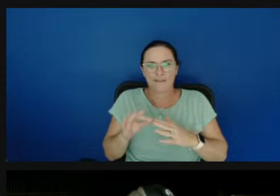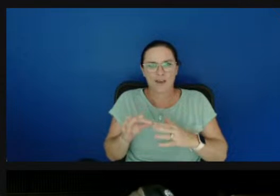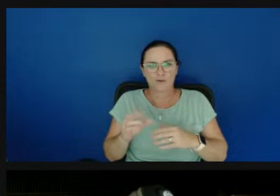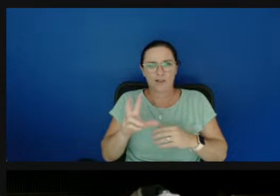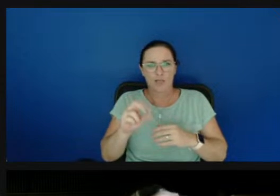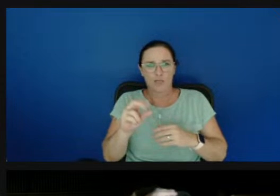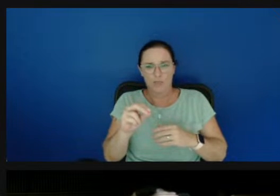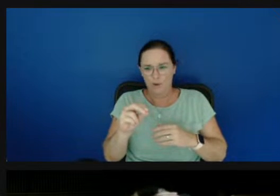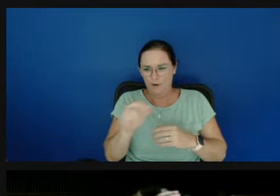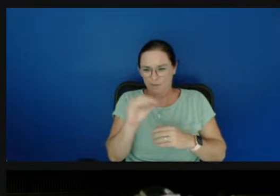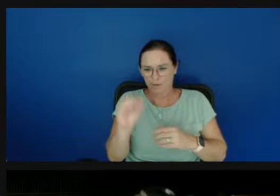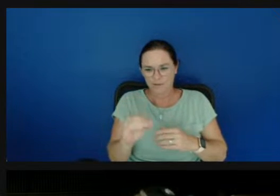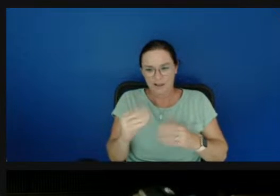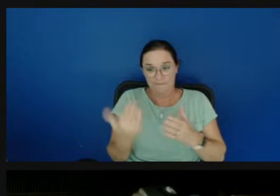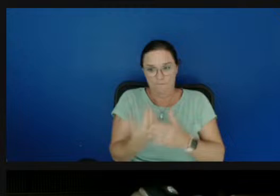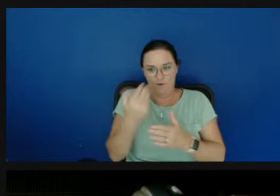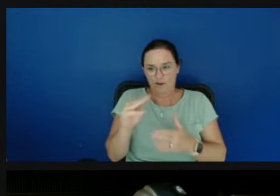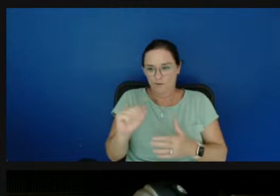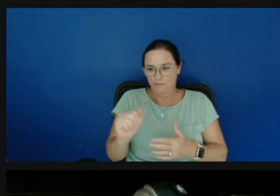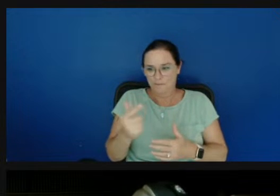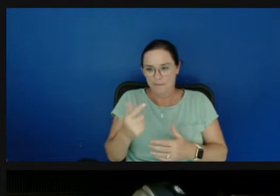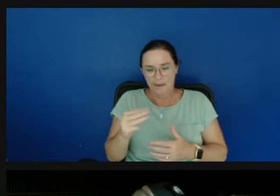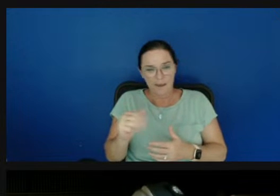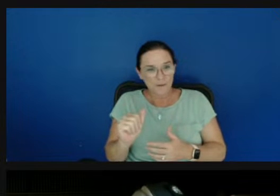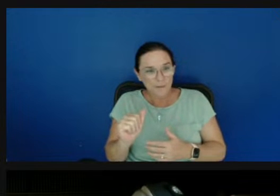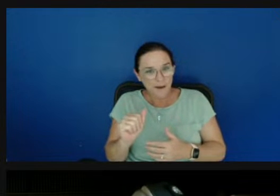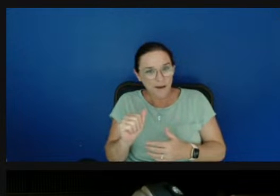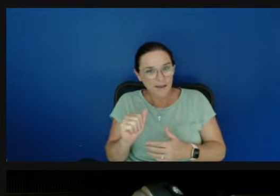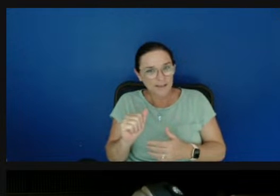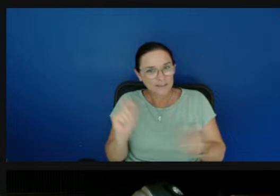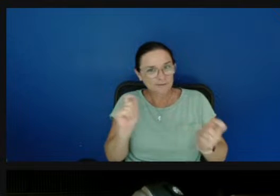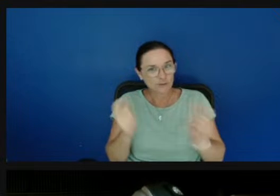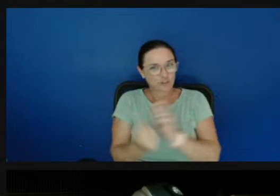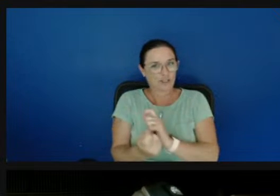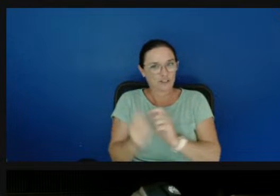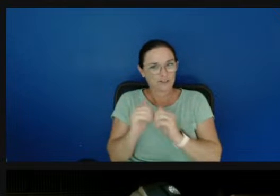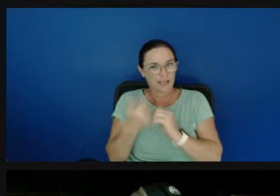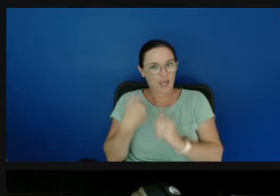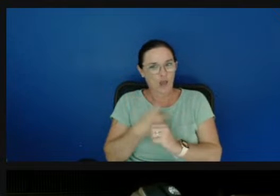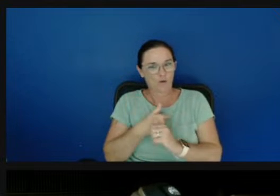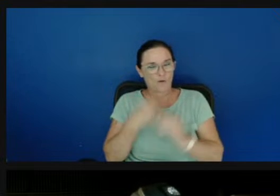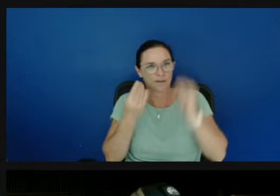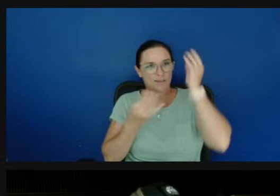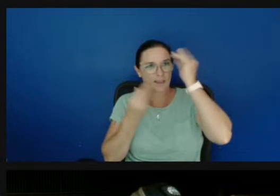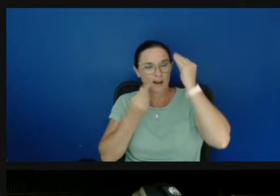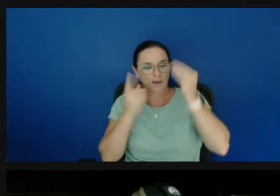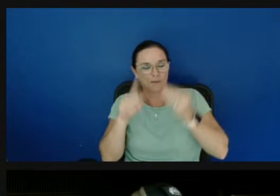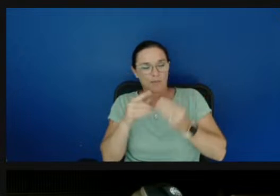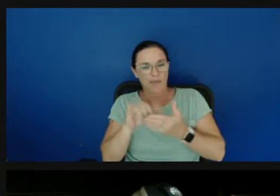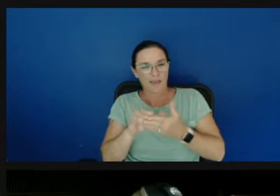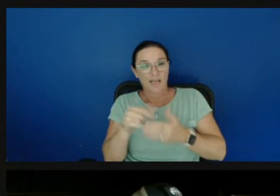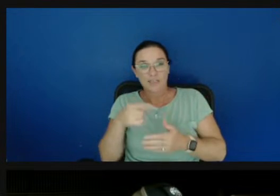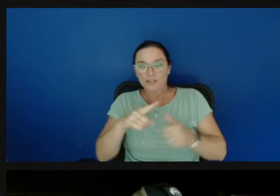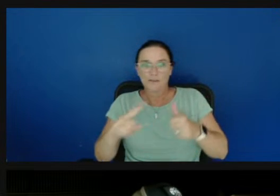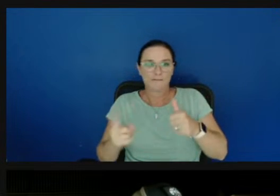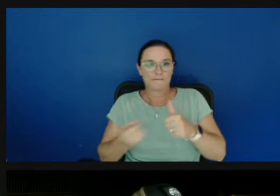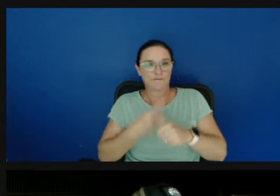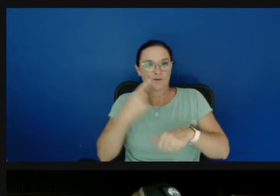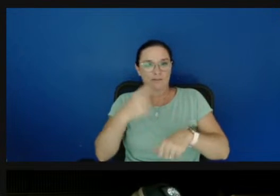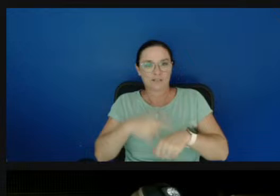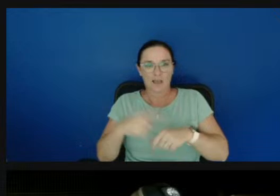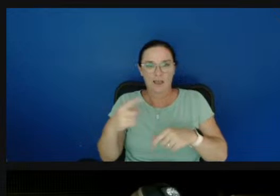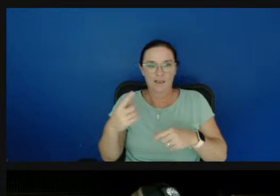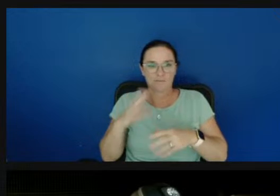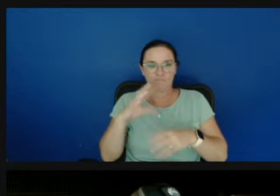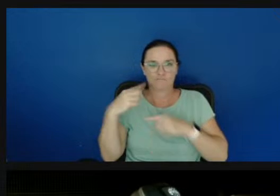1924. That can really reshape our entire thinking of this, right? And that's new. This is a first announcement in 100 years of this,